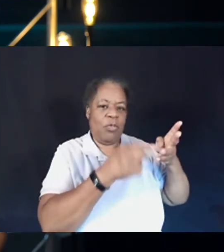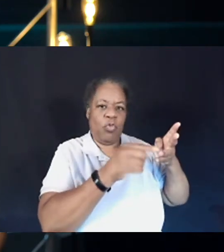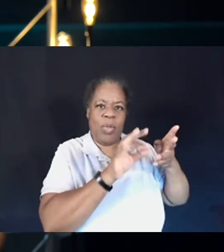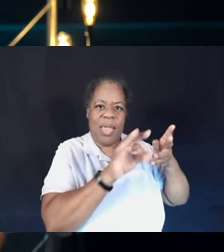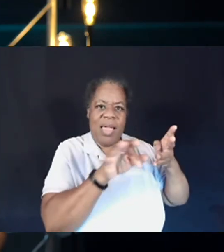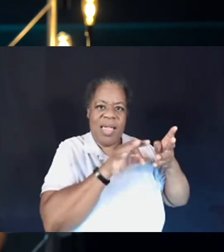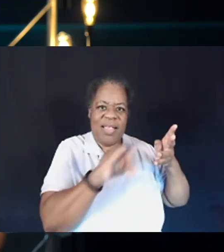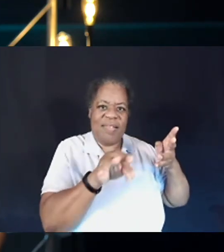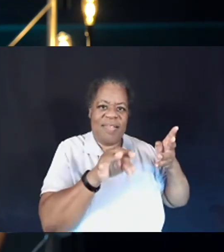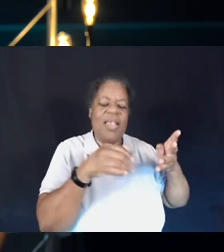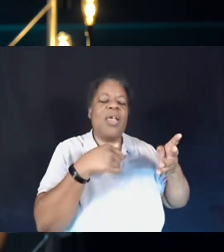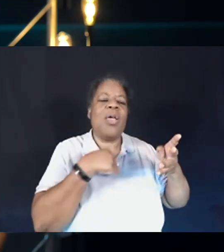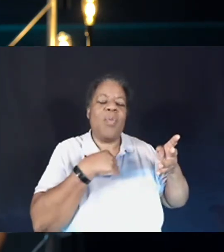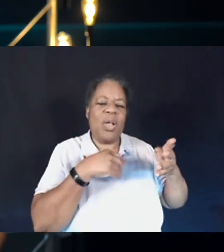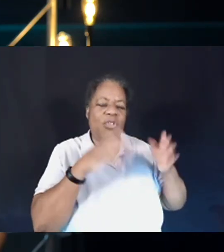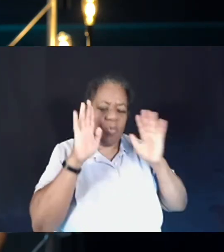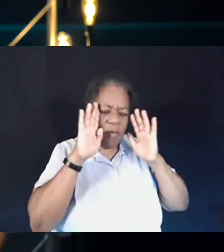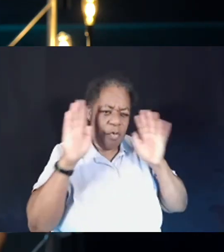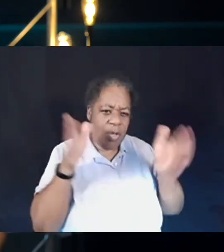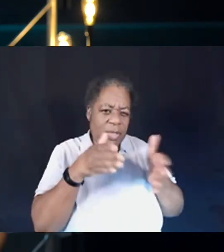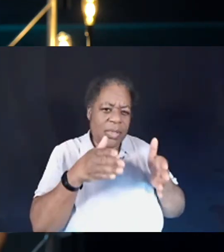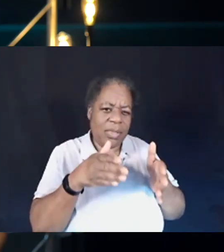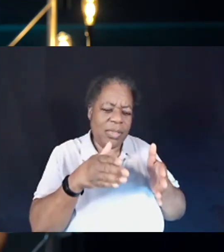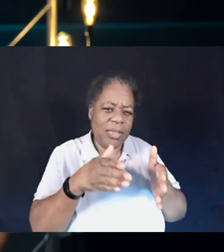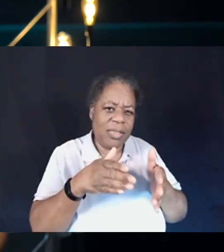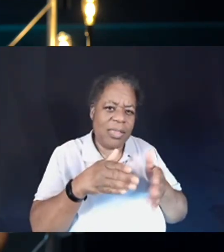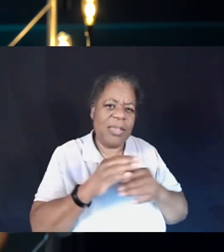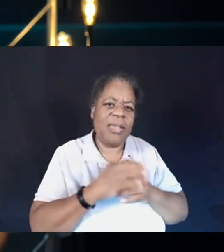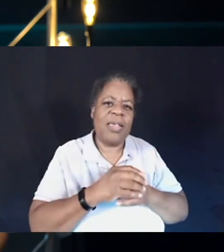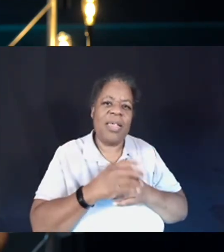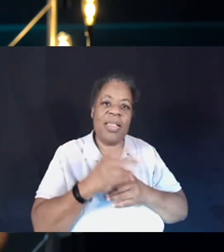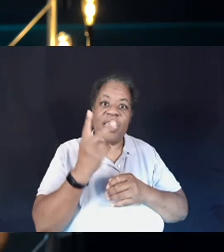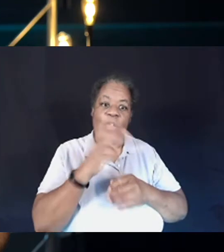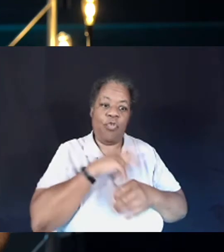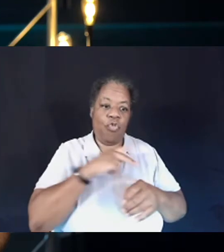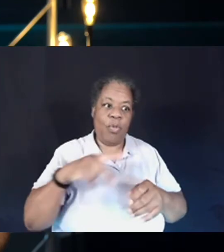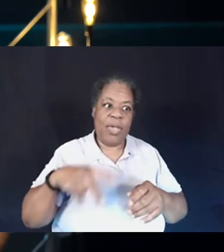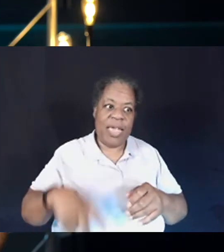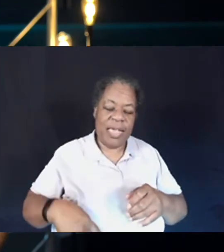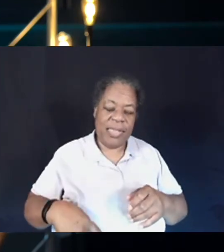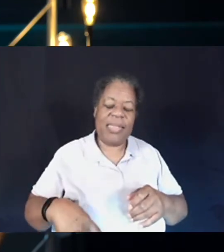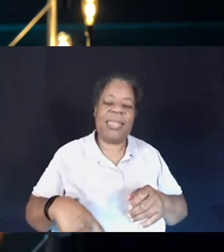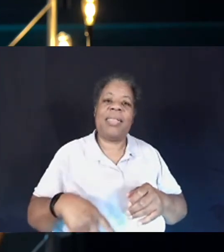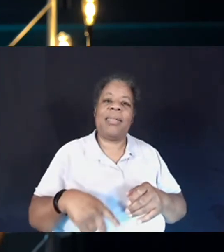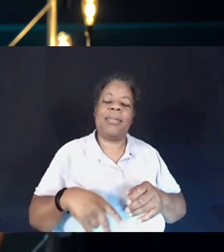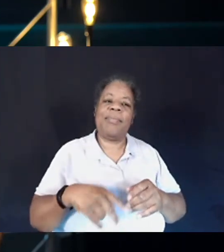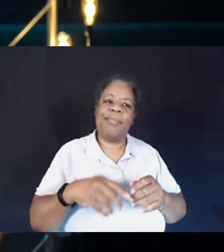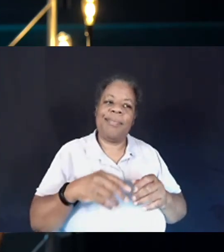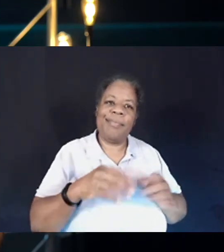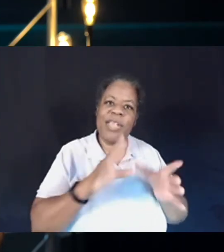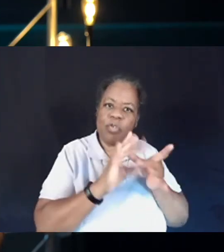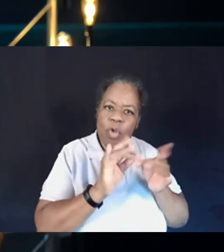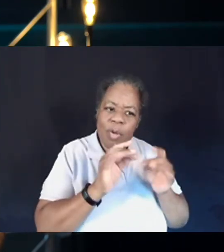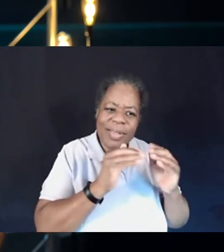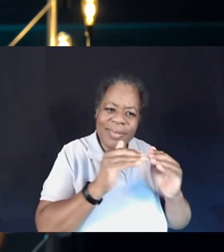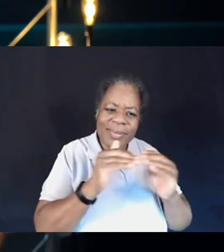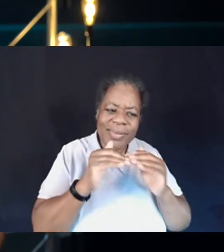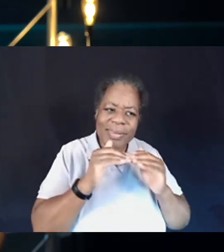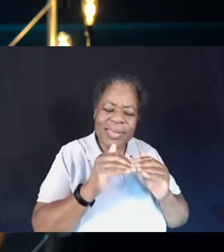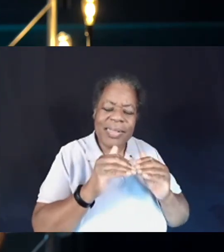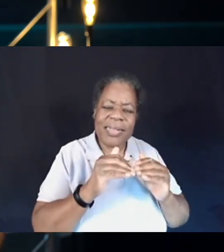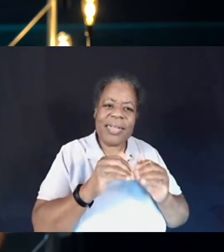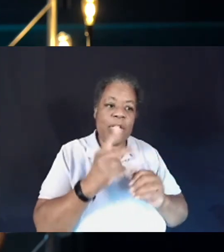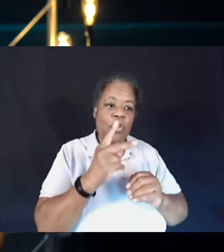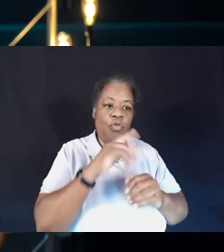the stories of these two kings. The king had disobeyed. A prophet brings it to their attention and the